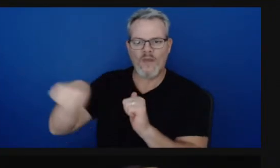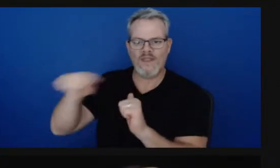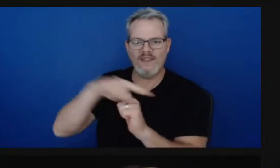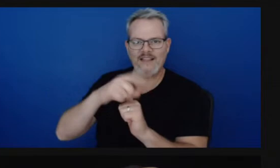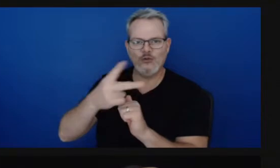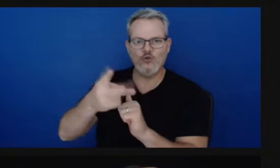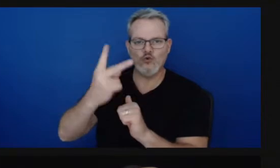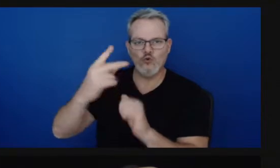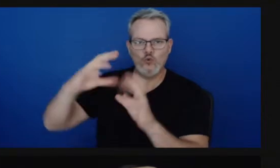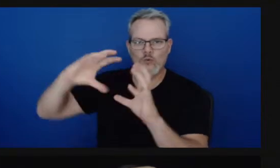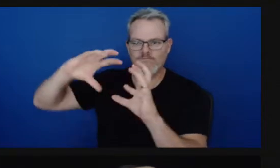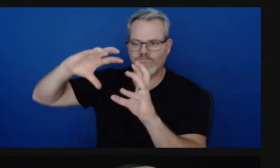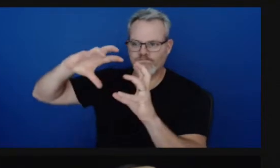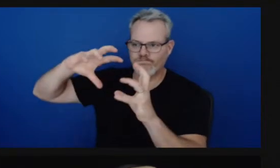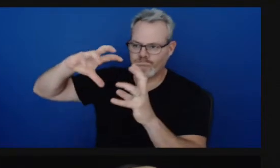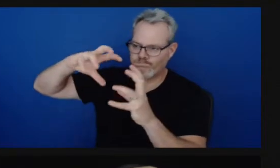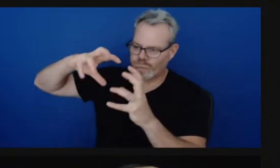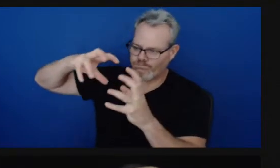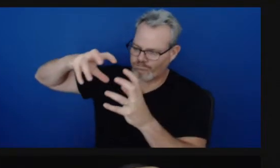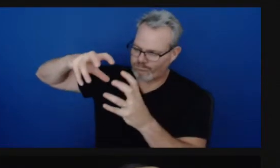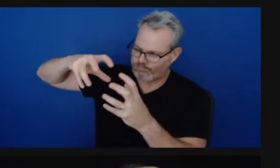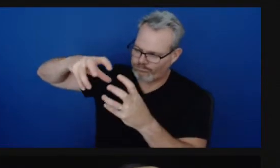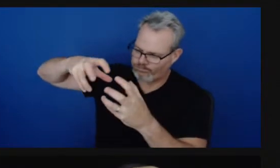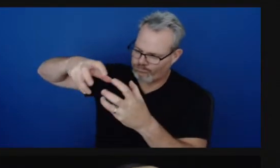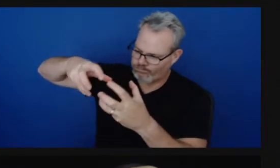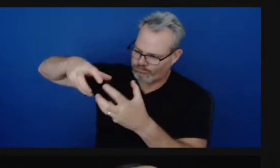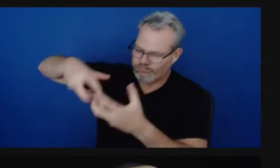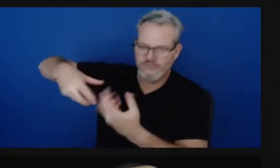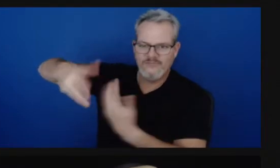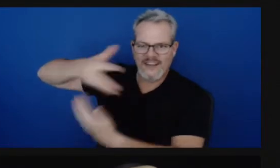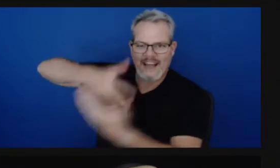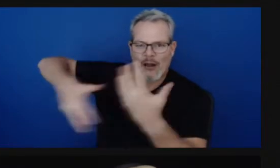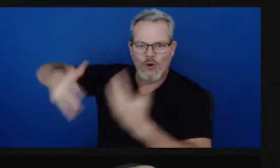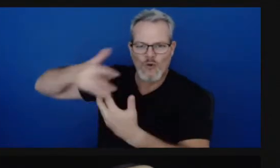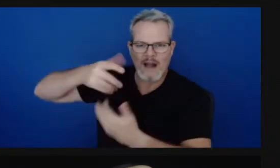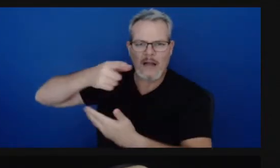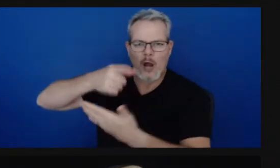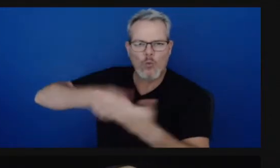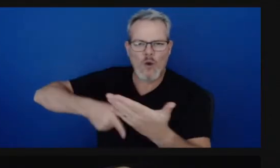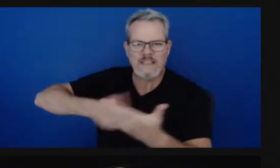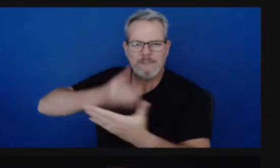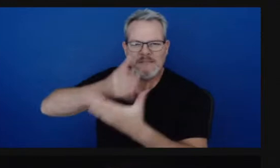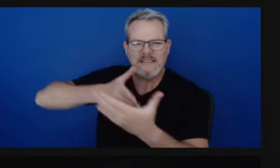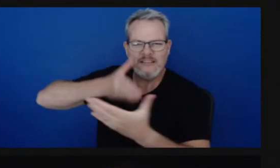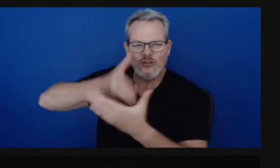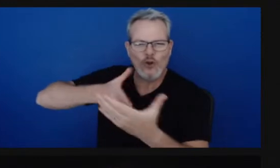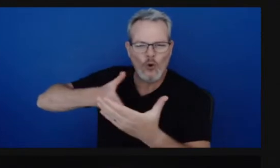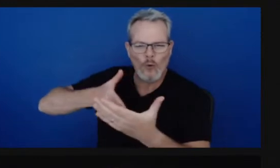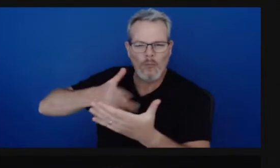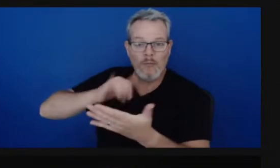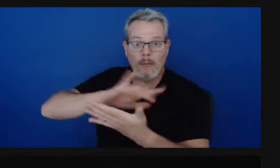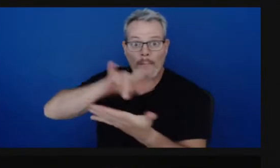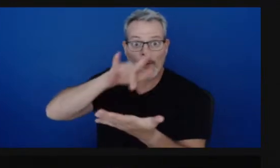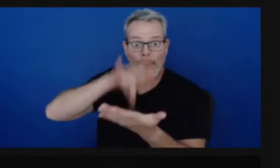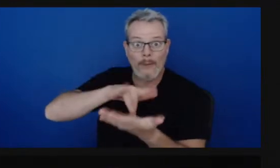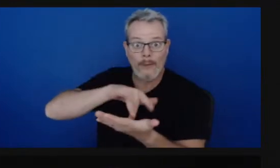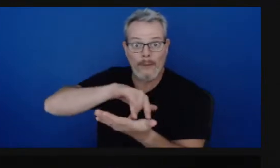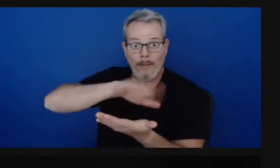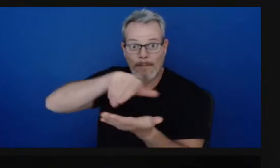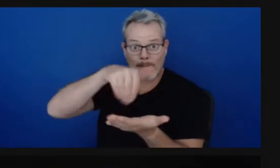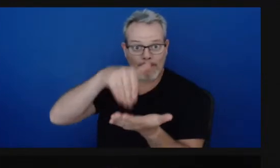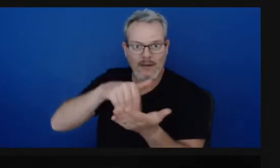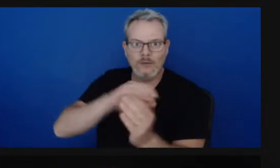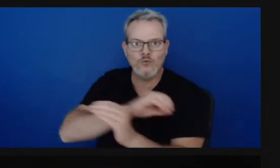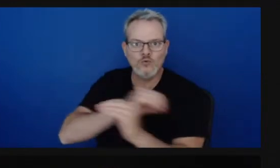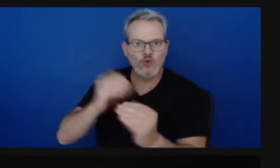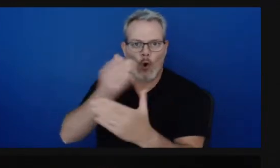might interact and what's getting disturbed. And the key thing is you have a part in the center that's not getting disturbed as much